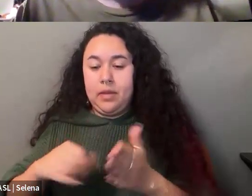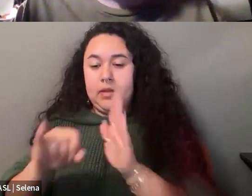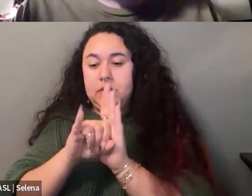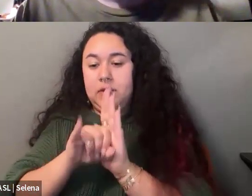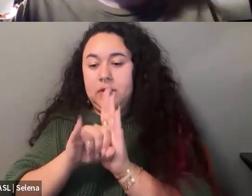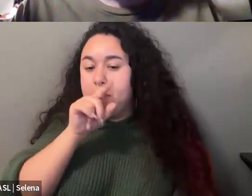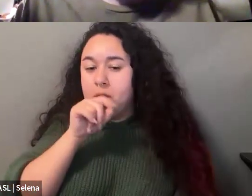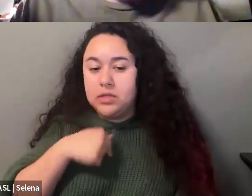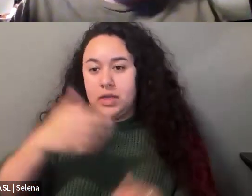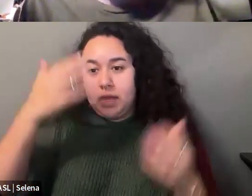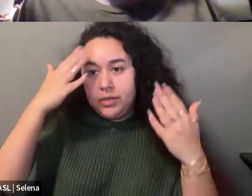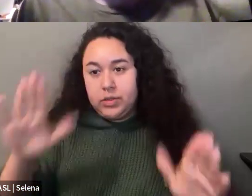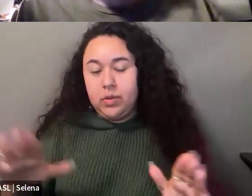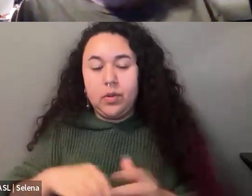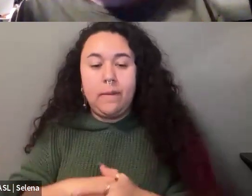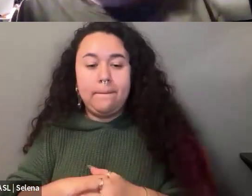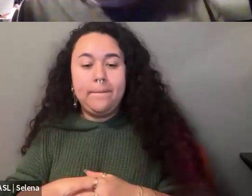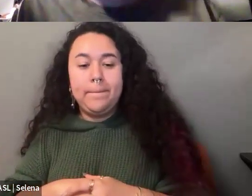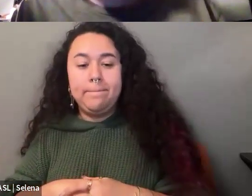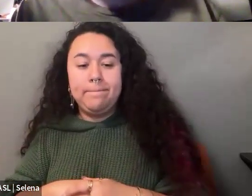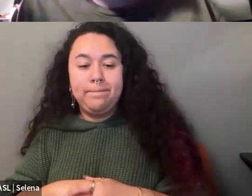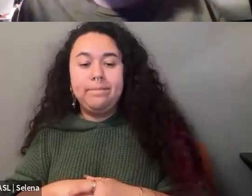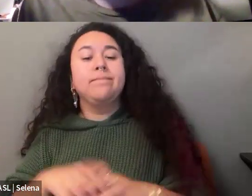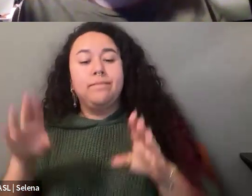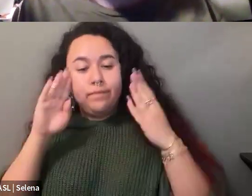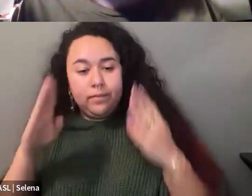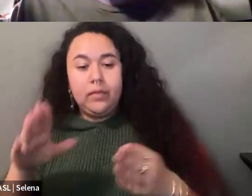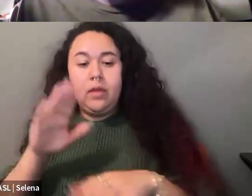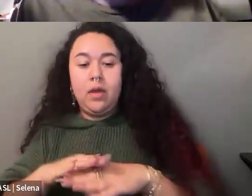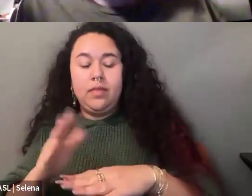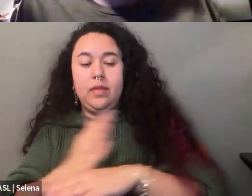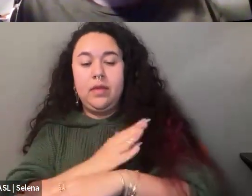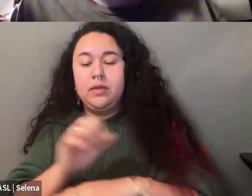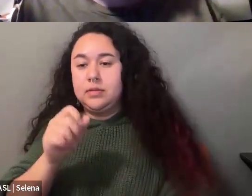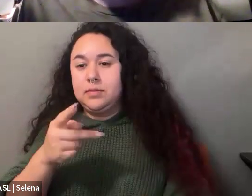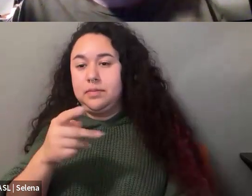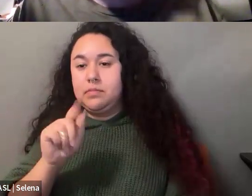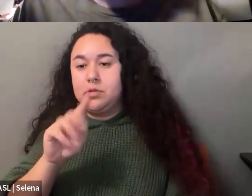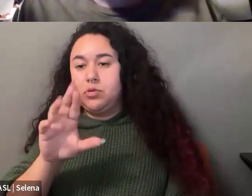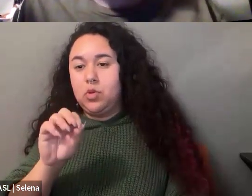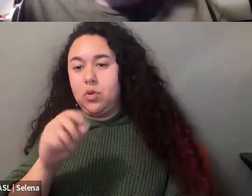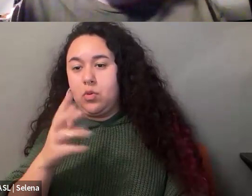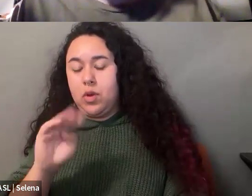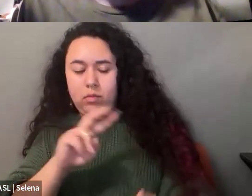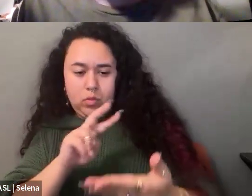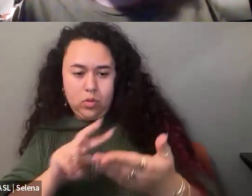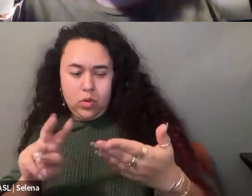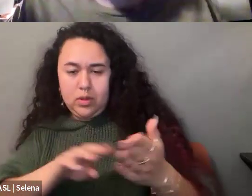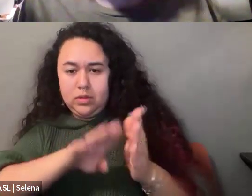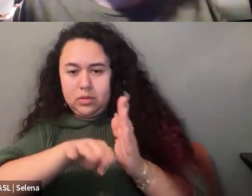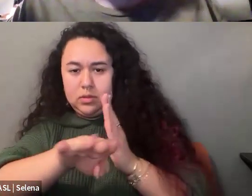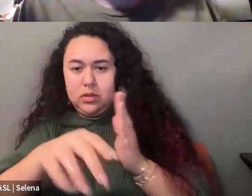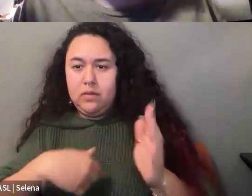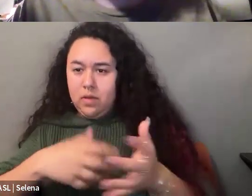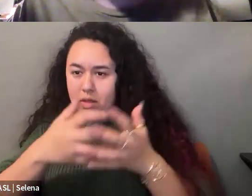bird sounds that I don't know, but just focusing on the spectrogram and really like say, we've got